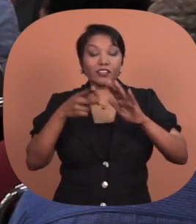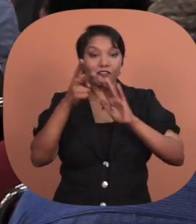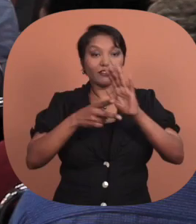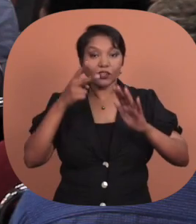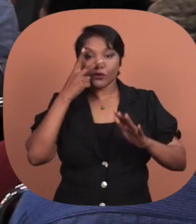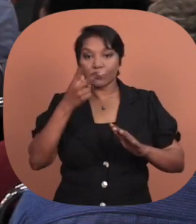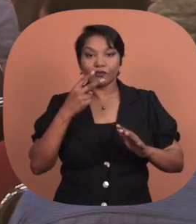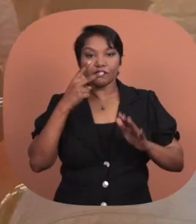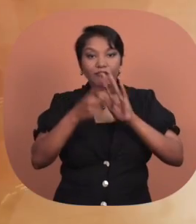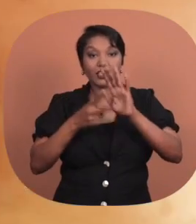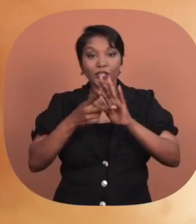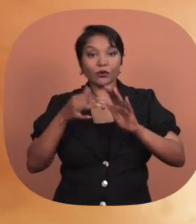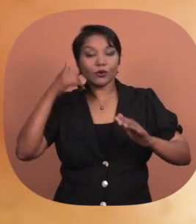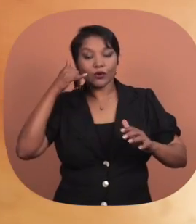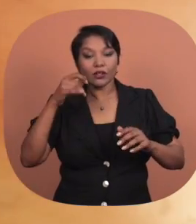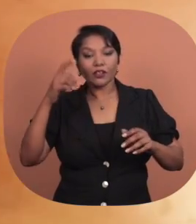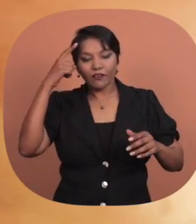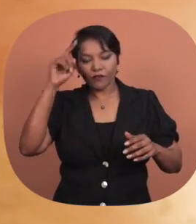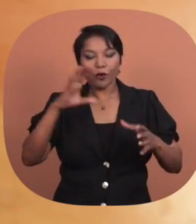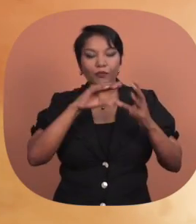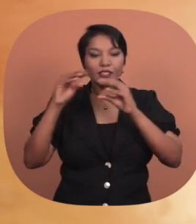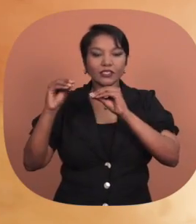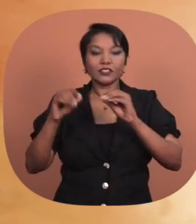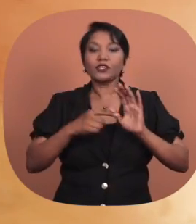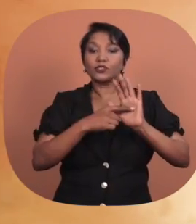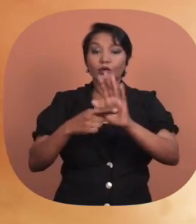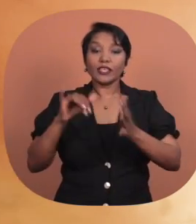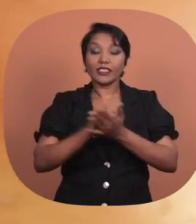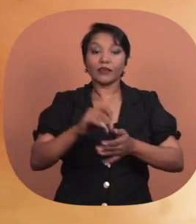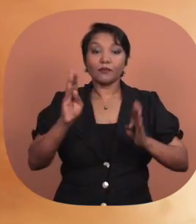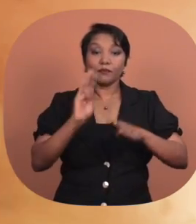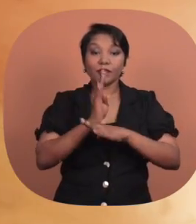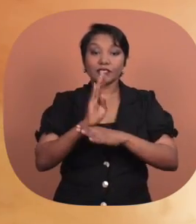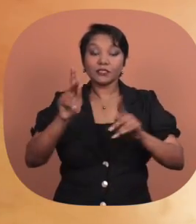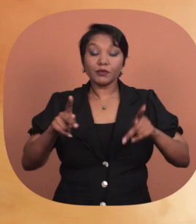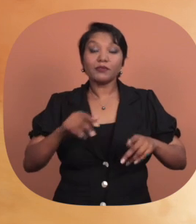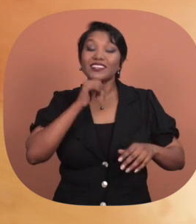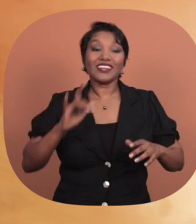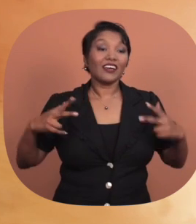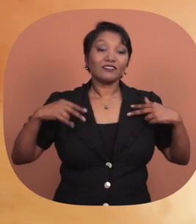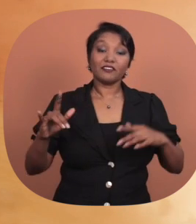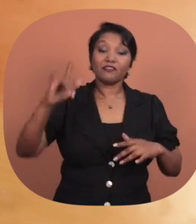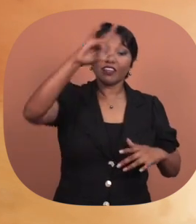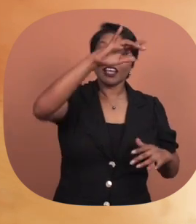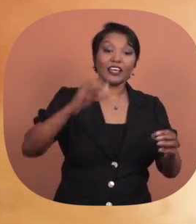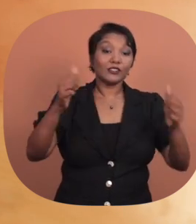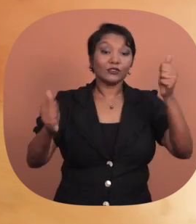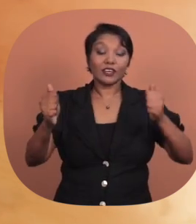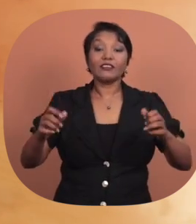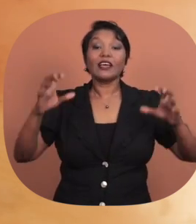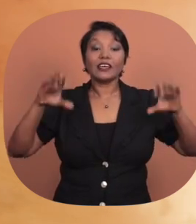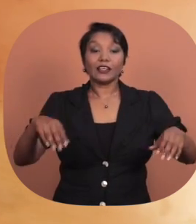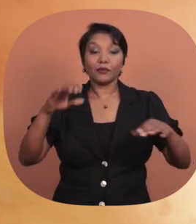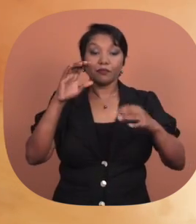thought-provoking presentation, she also noted that in 2015, more than half of all global users accessed the internet from